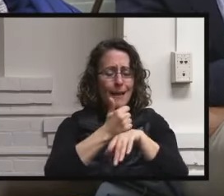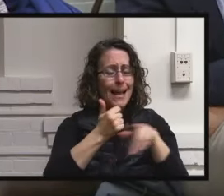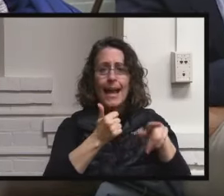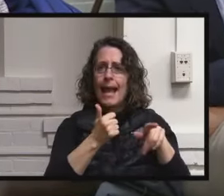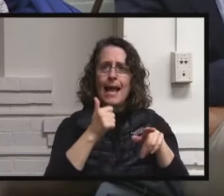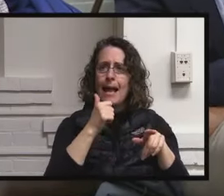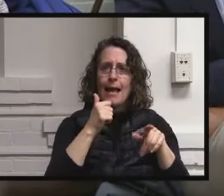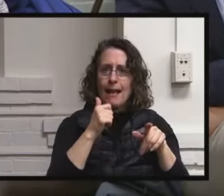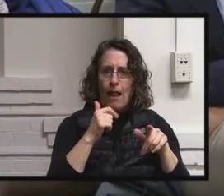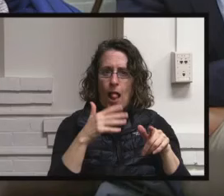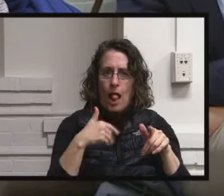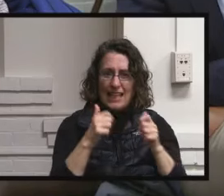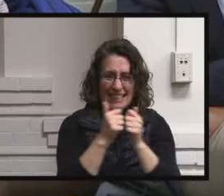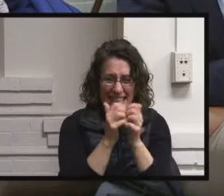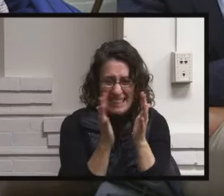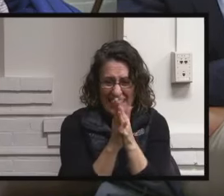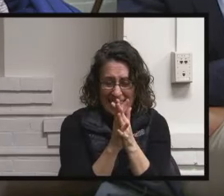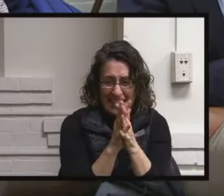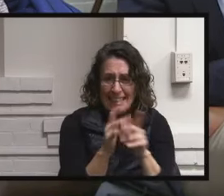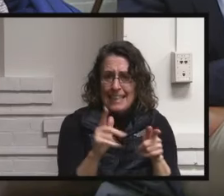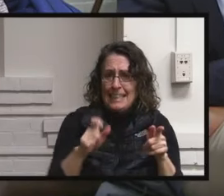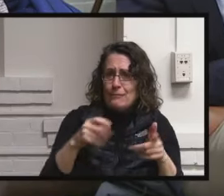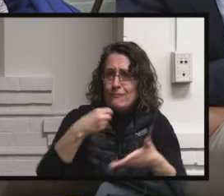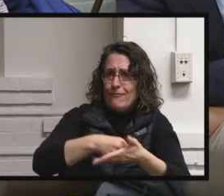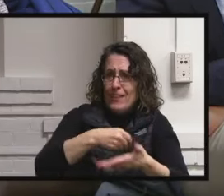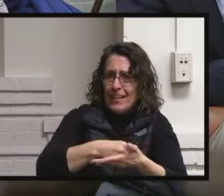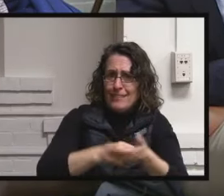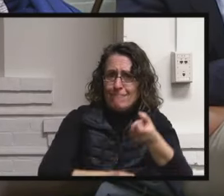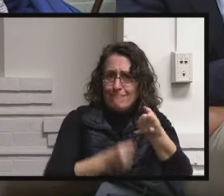I have a real concern because